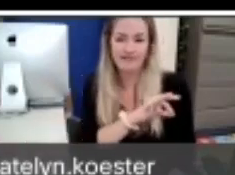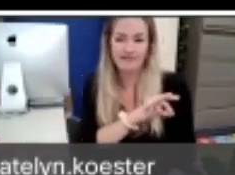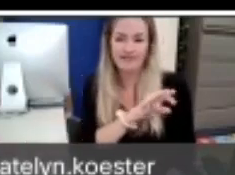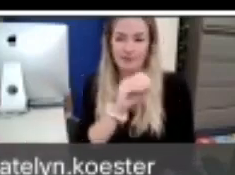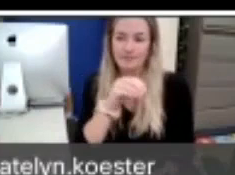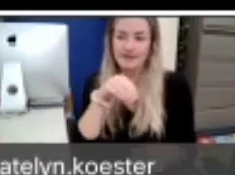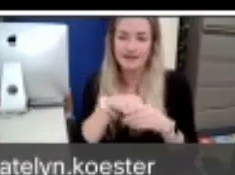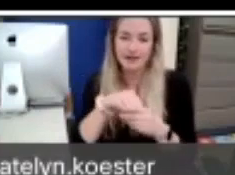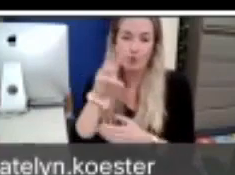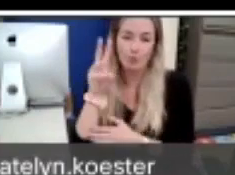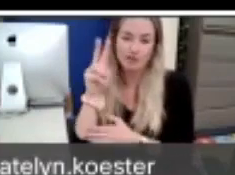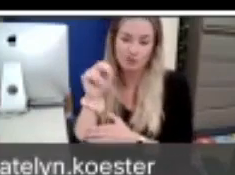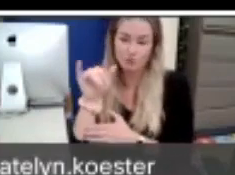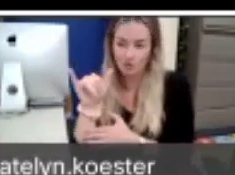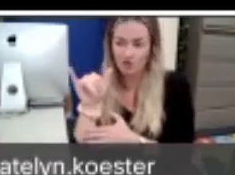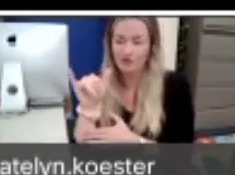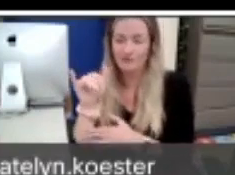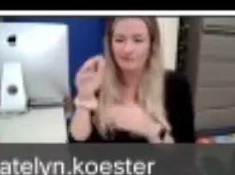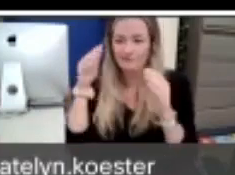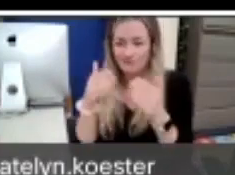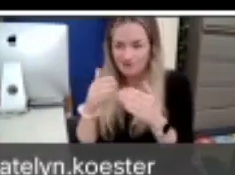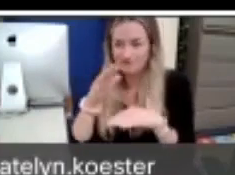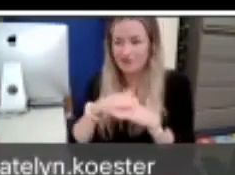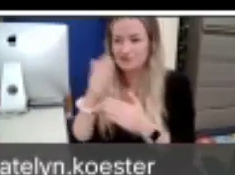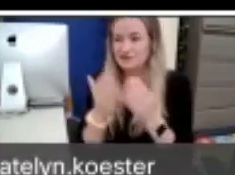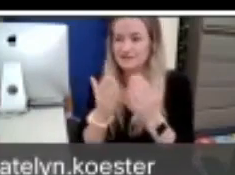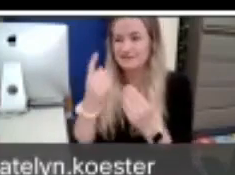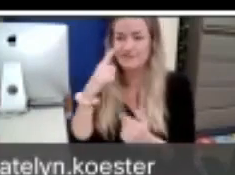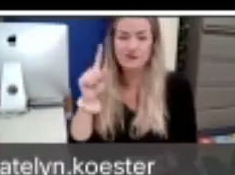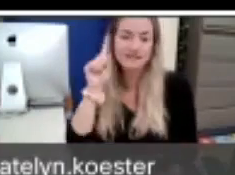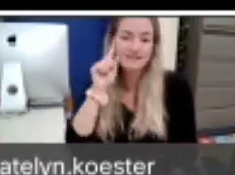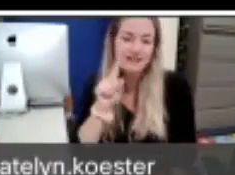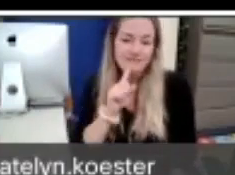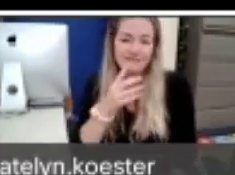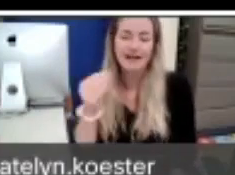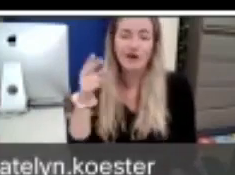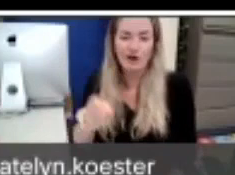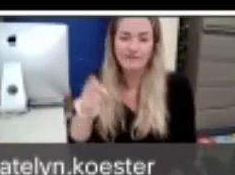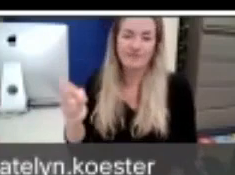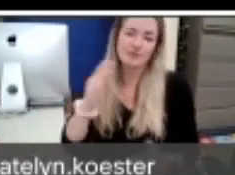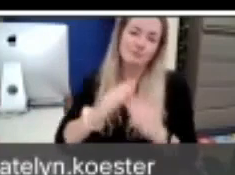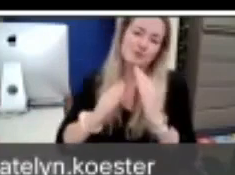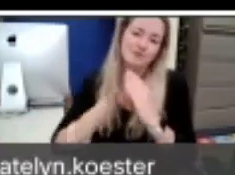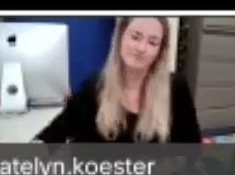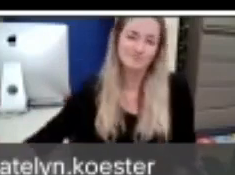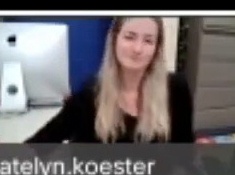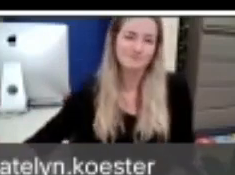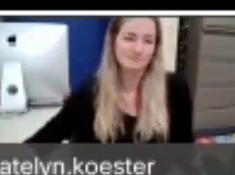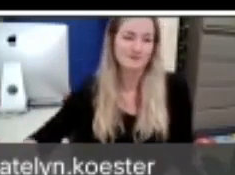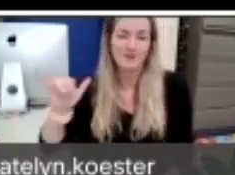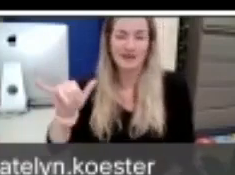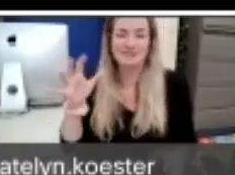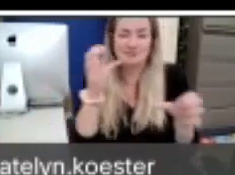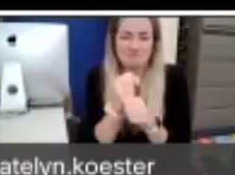We're the only nonprofit in Western New York that focuses on services for the deaf and hard of